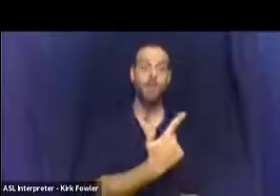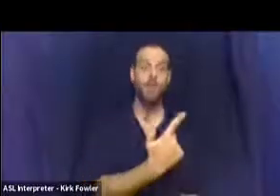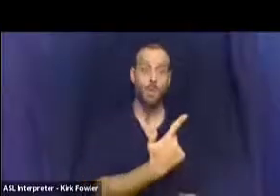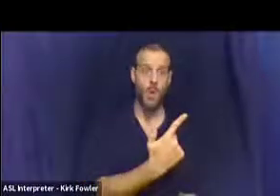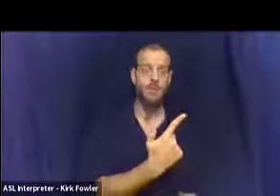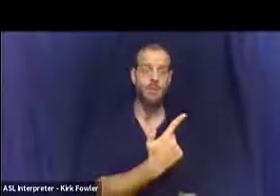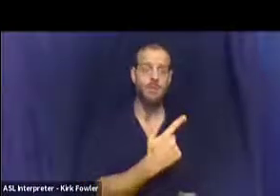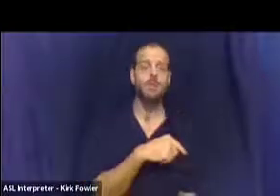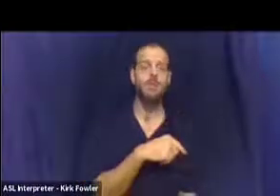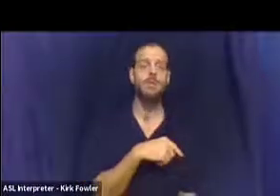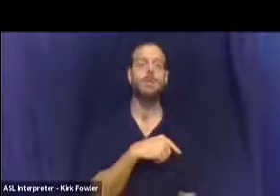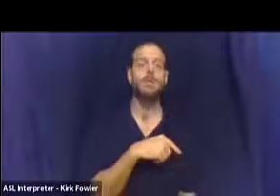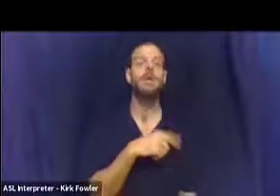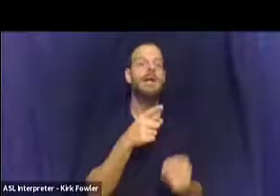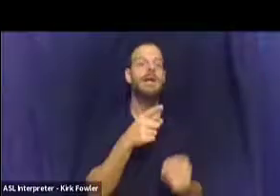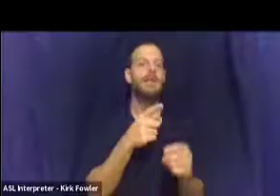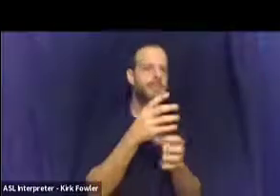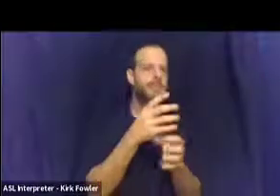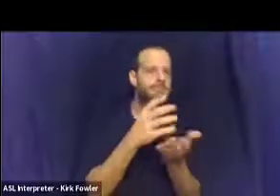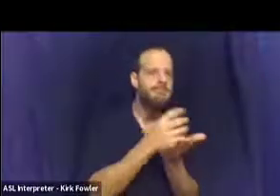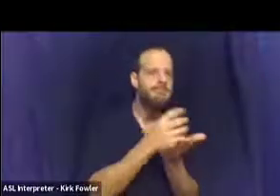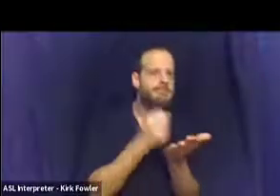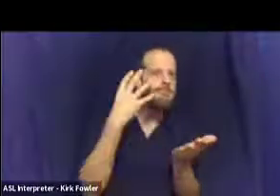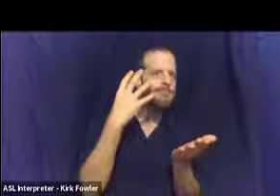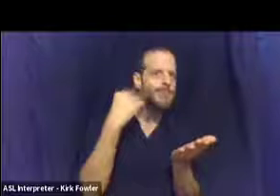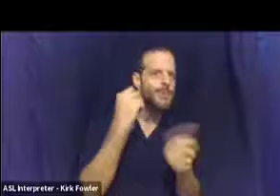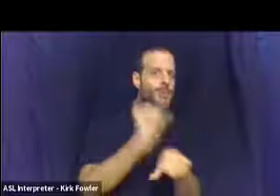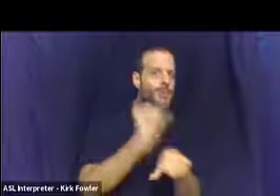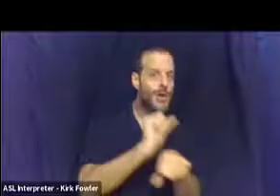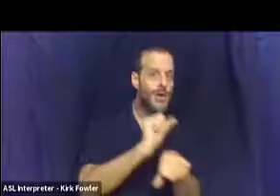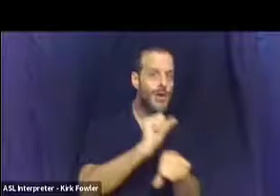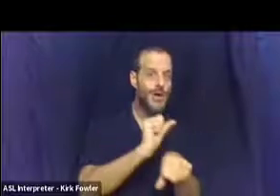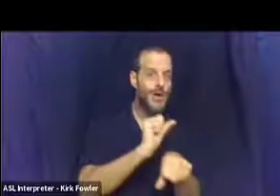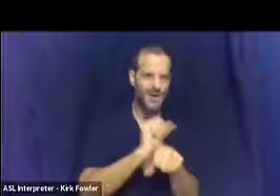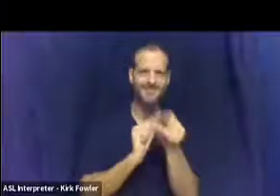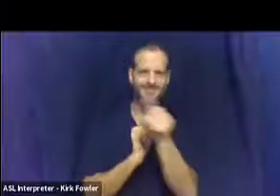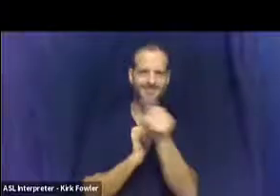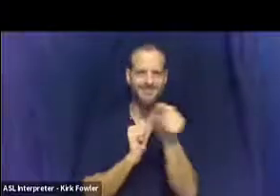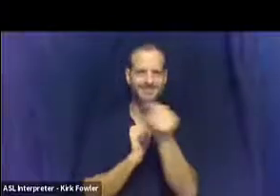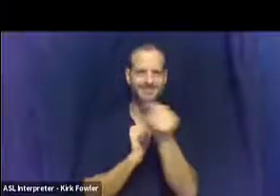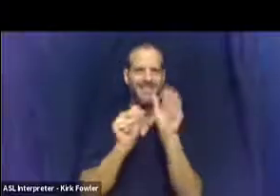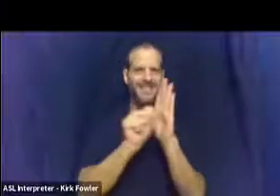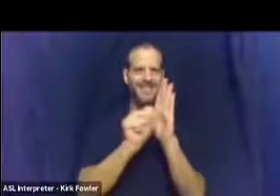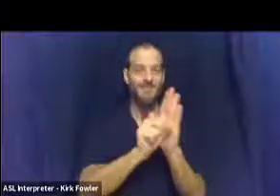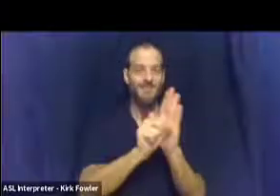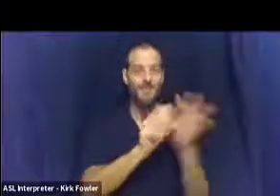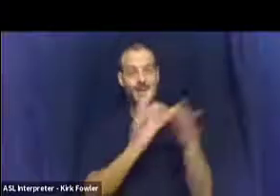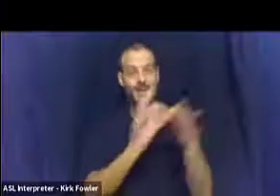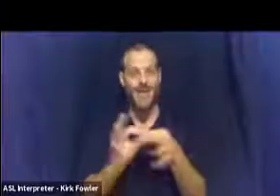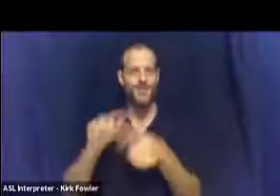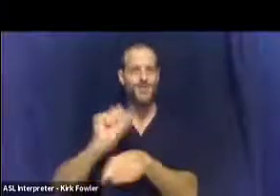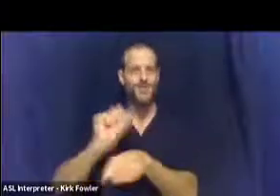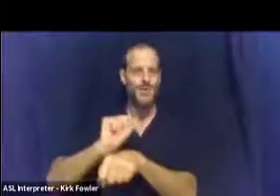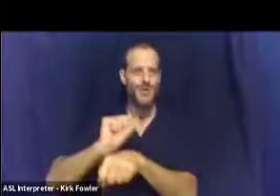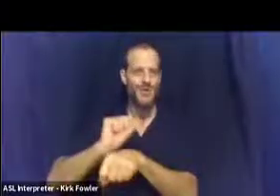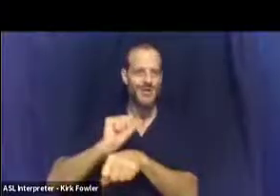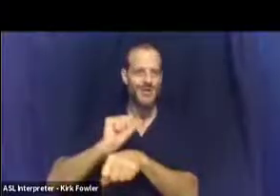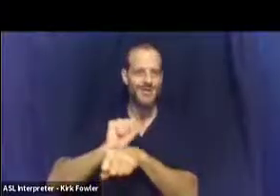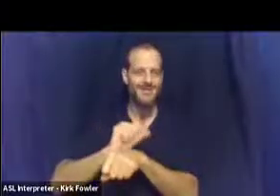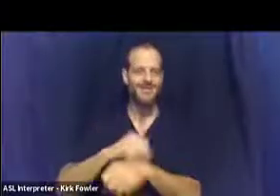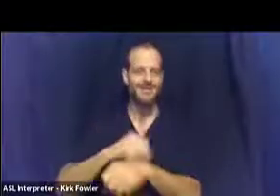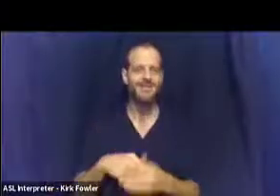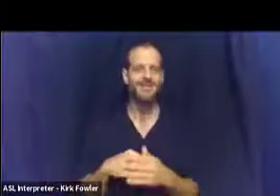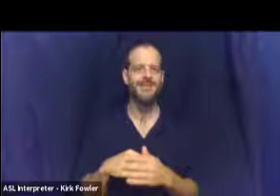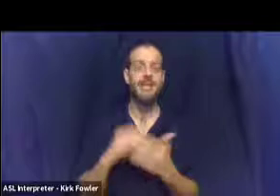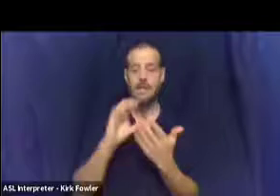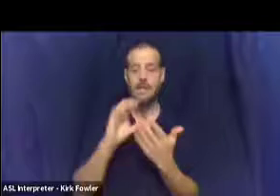getting some work experience. And so these are some calendar symbols that go along with his work activities. So this calendar system is not